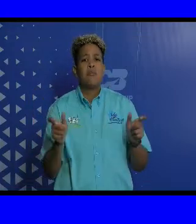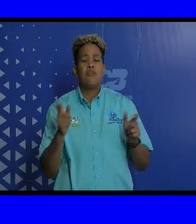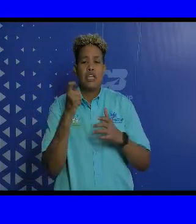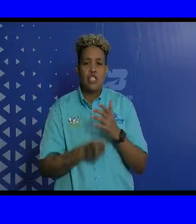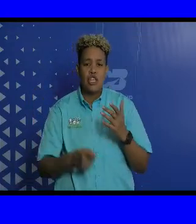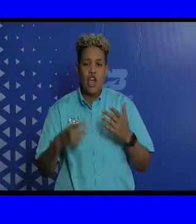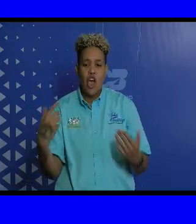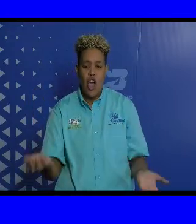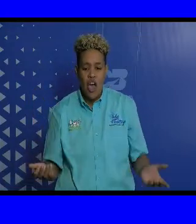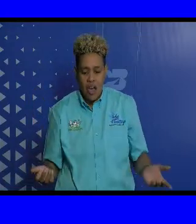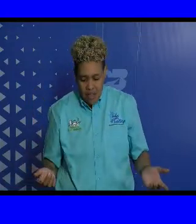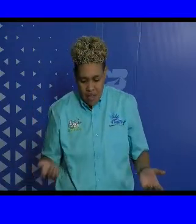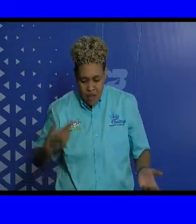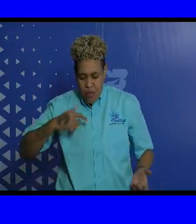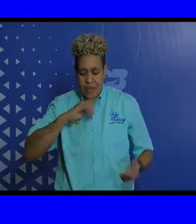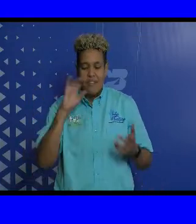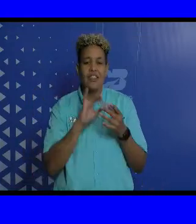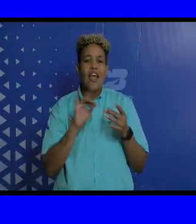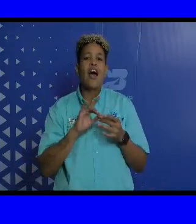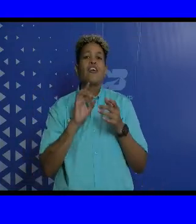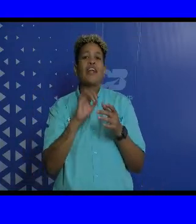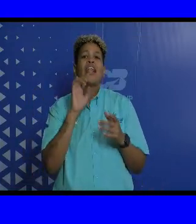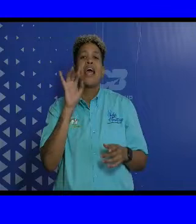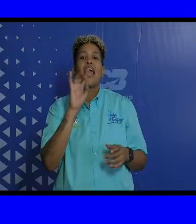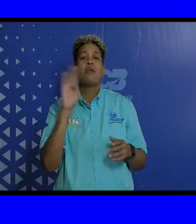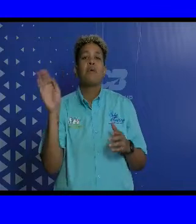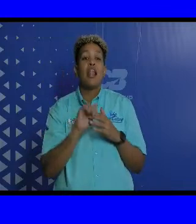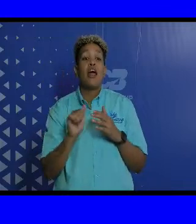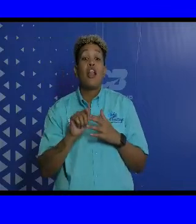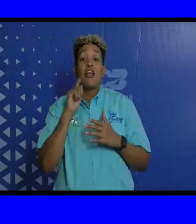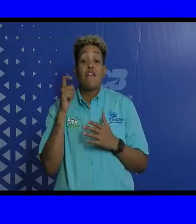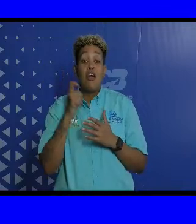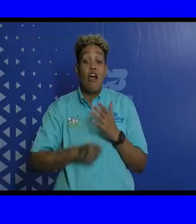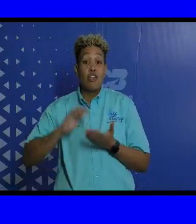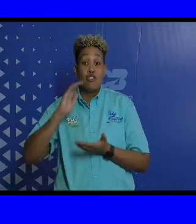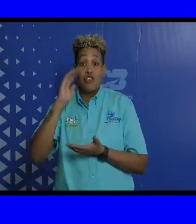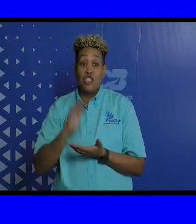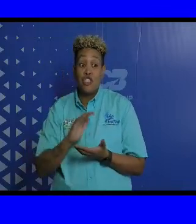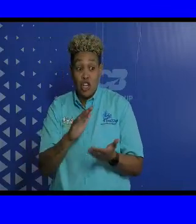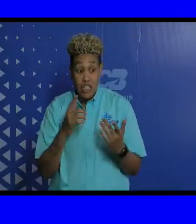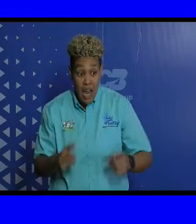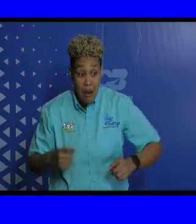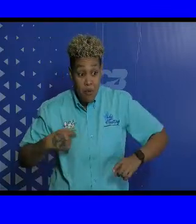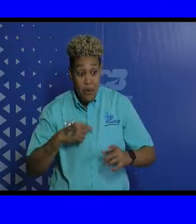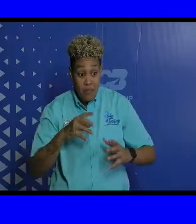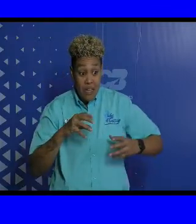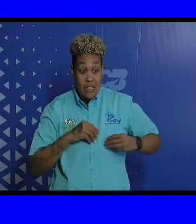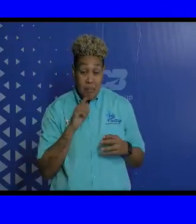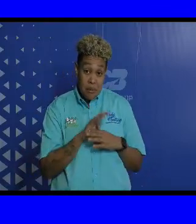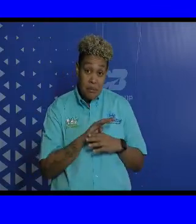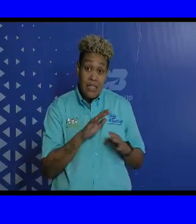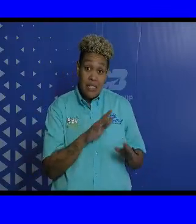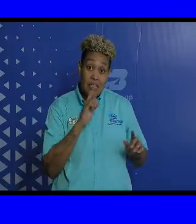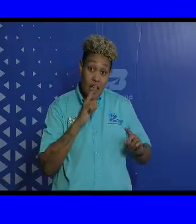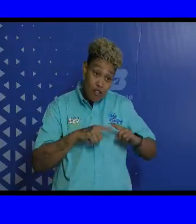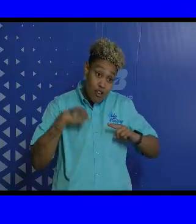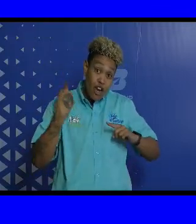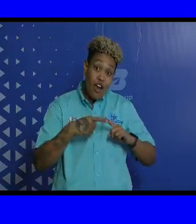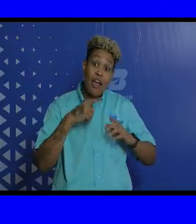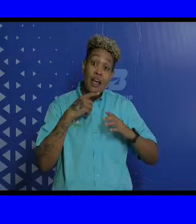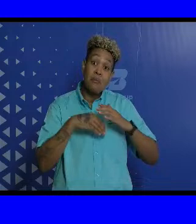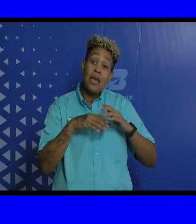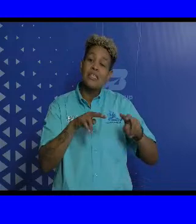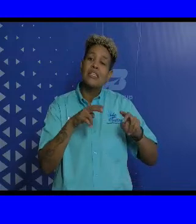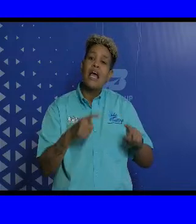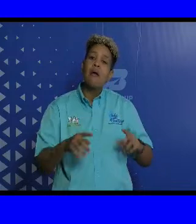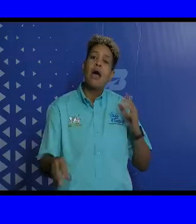costs. We've talked about $8 billion of cost reductions that we've taken out of the business on a recurring basis.